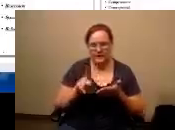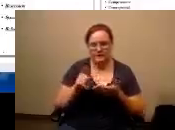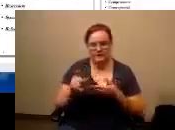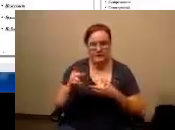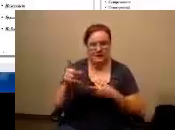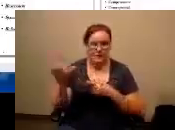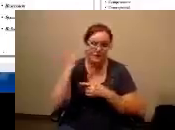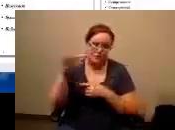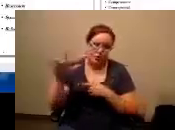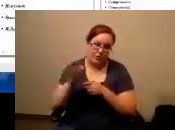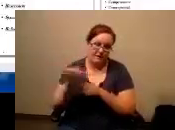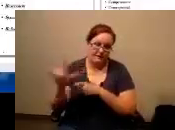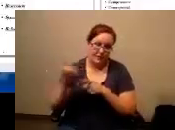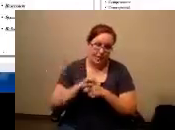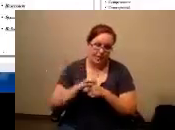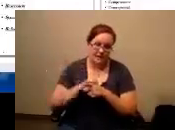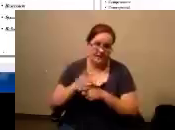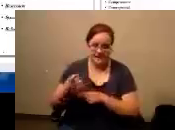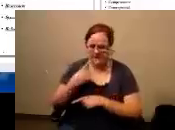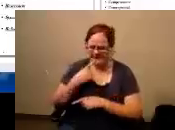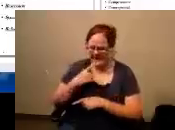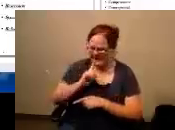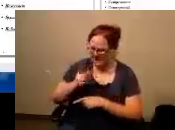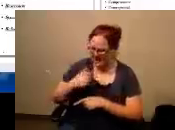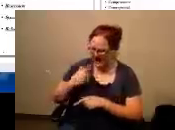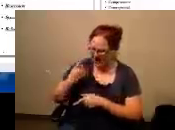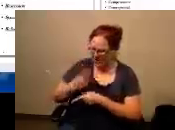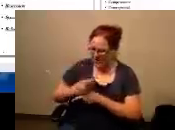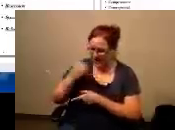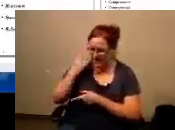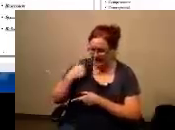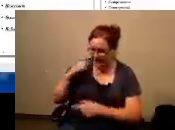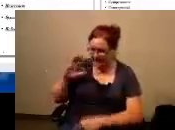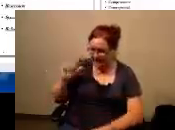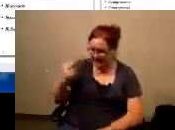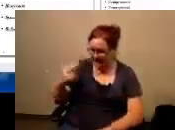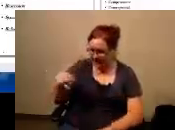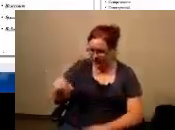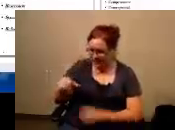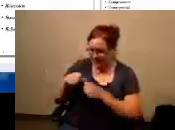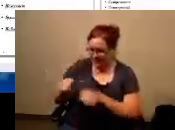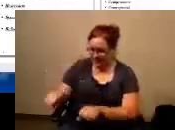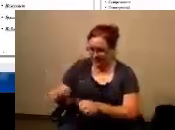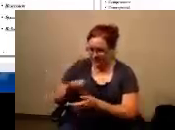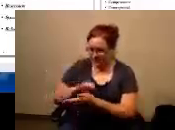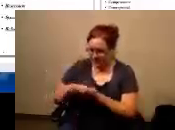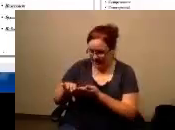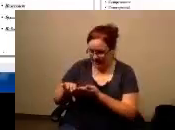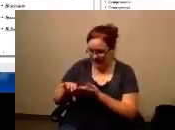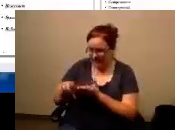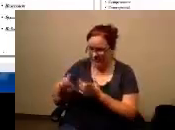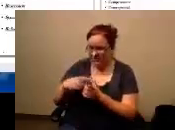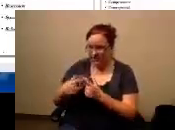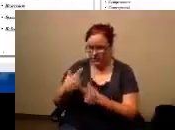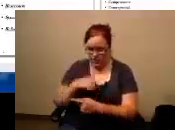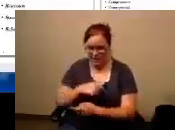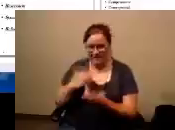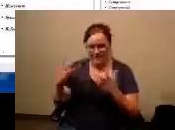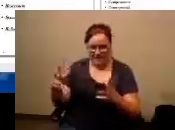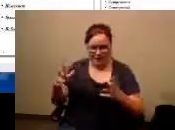me. He said, am I correct that if I cash this check or deposit this check, that we have